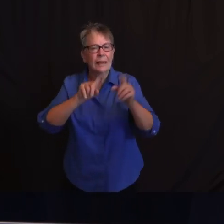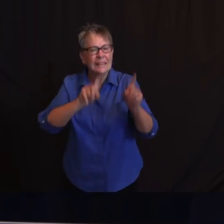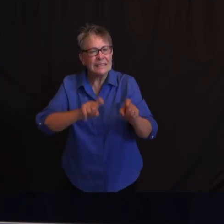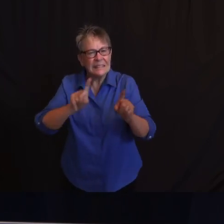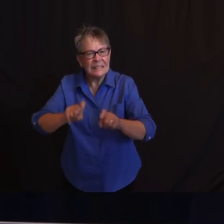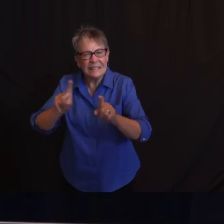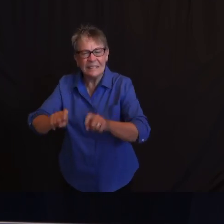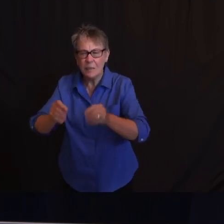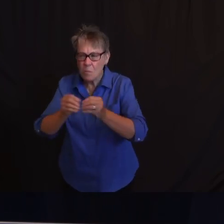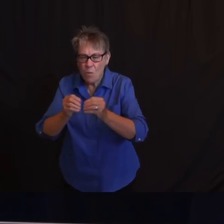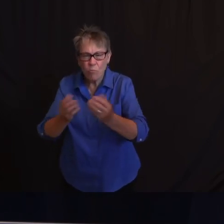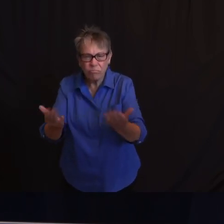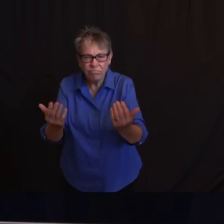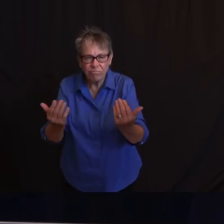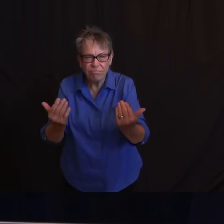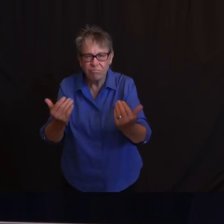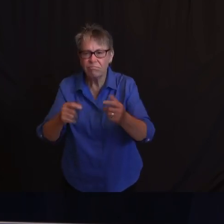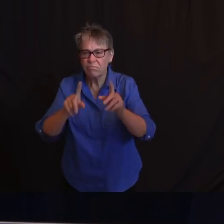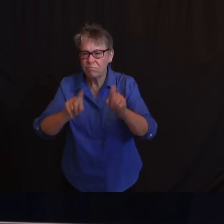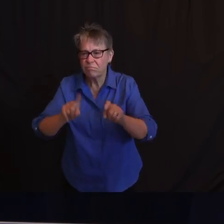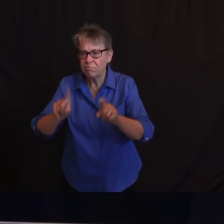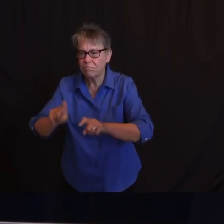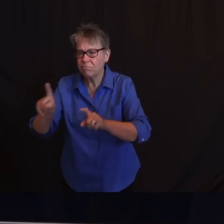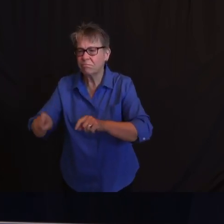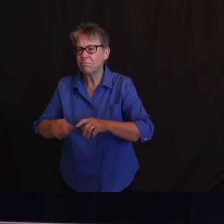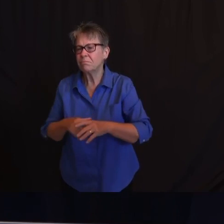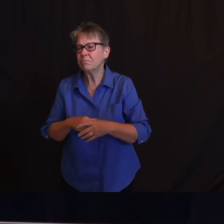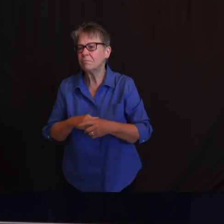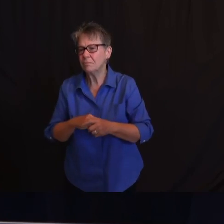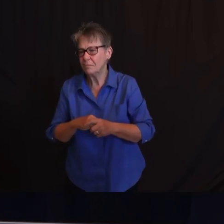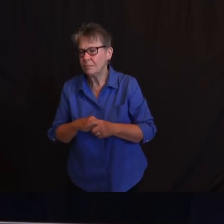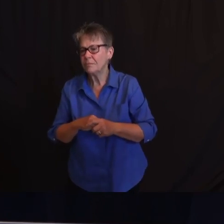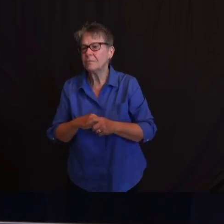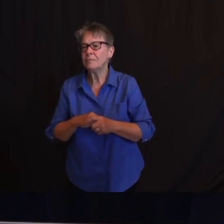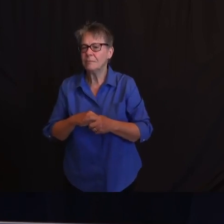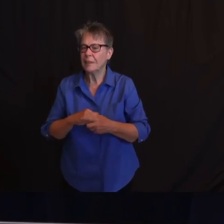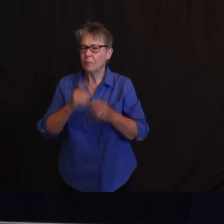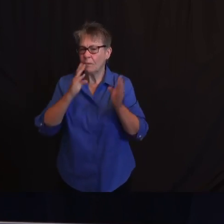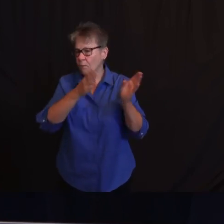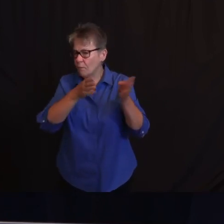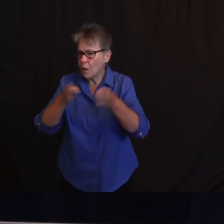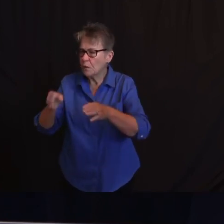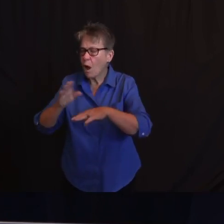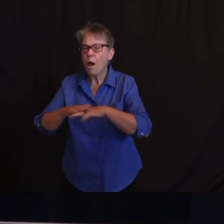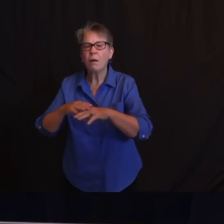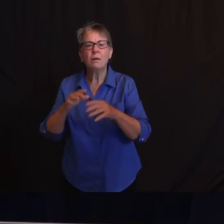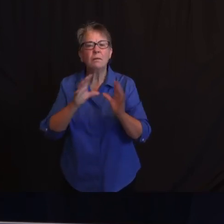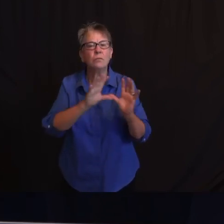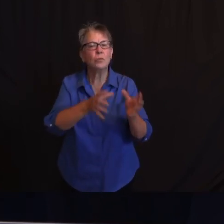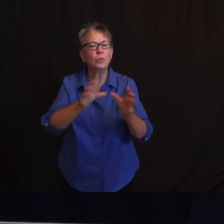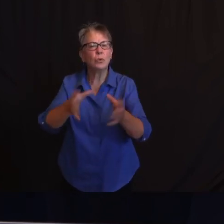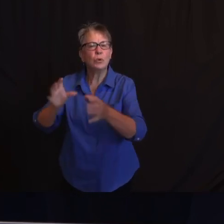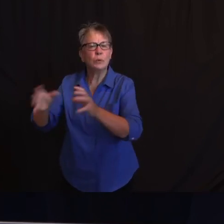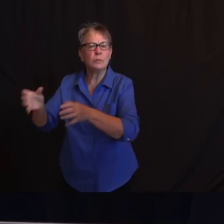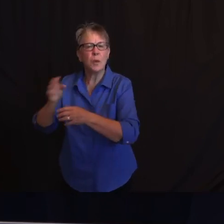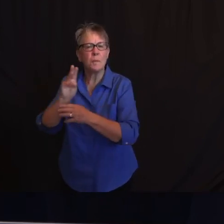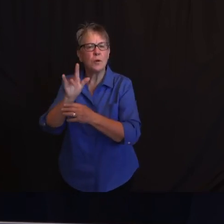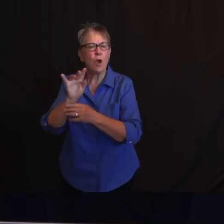on minority and multicultural populations who have been disproportionately affected by